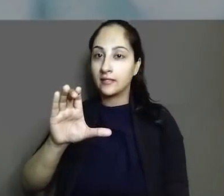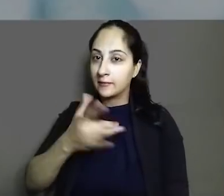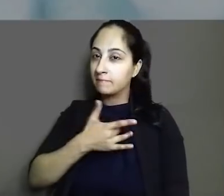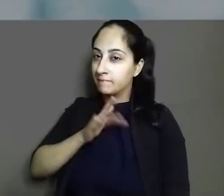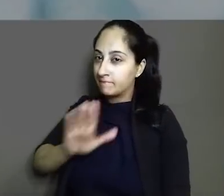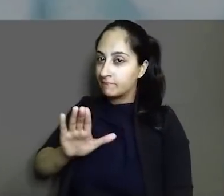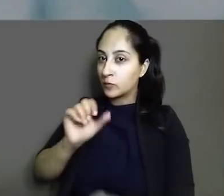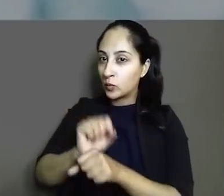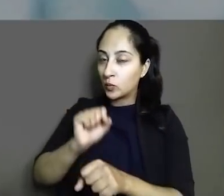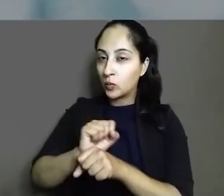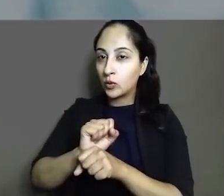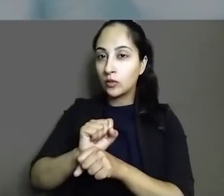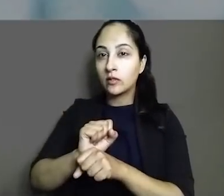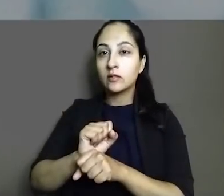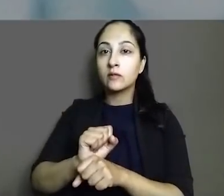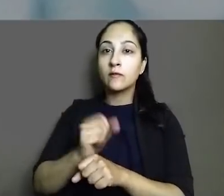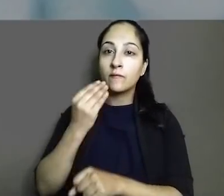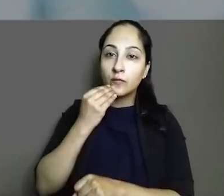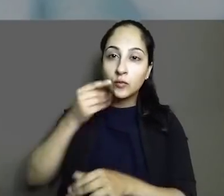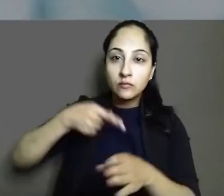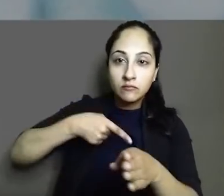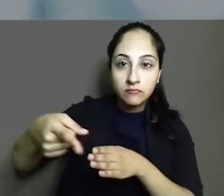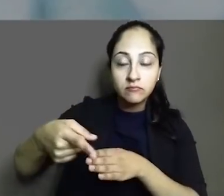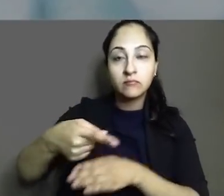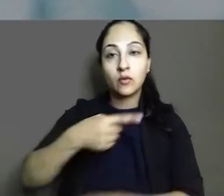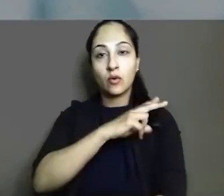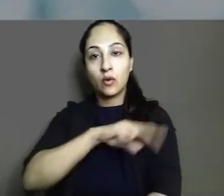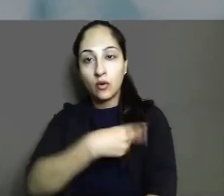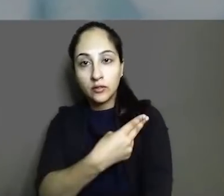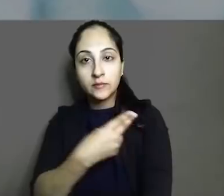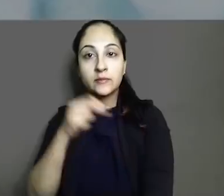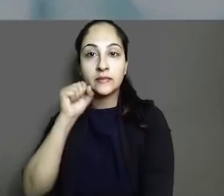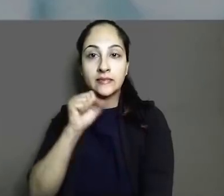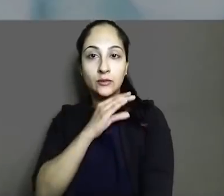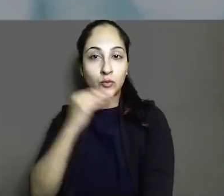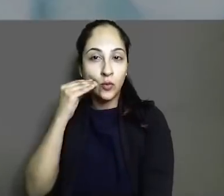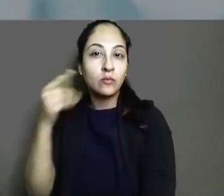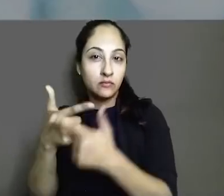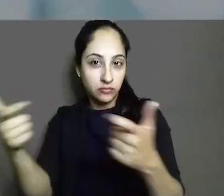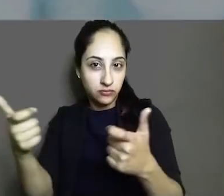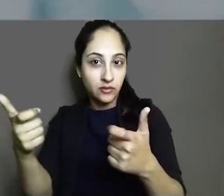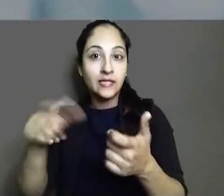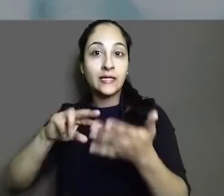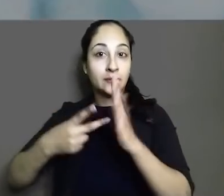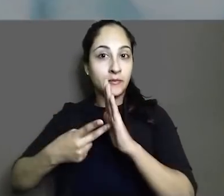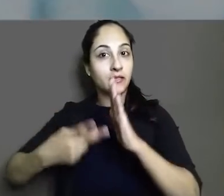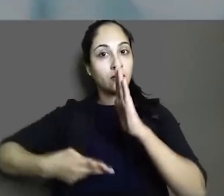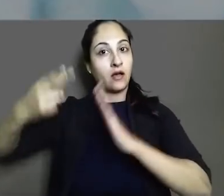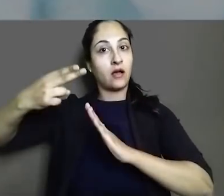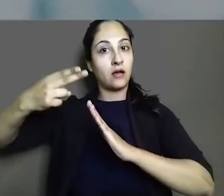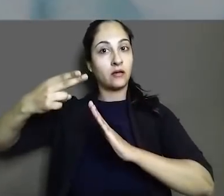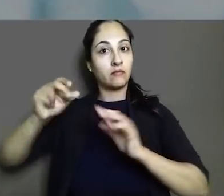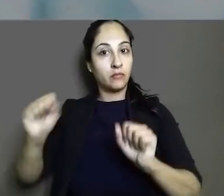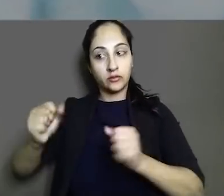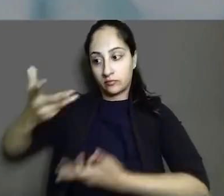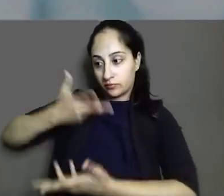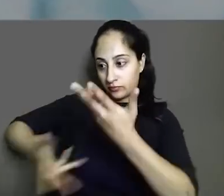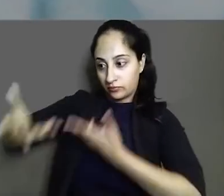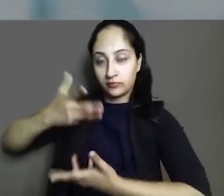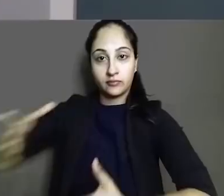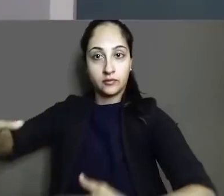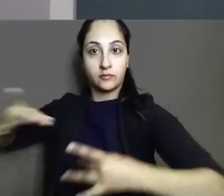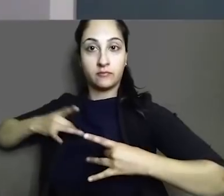like healthcare or food industries. So they're more likely to be exposed to the virus, in their interactions with other